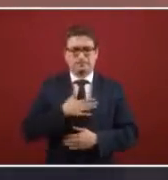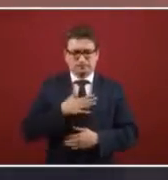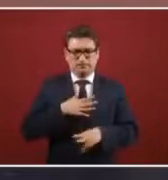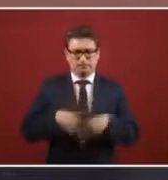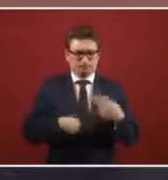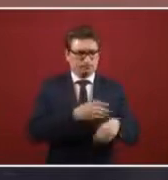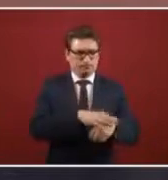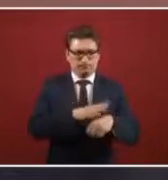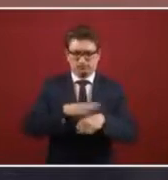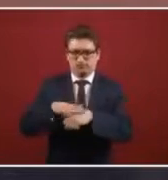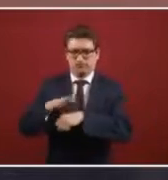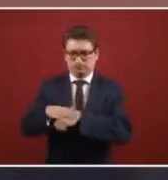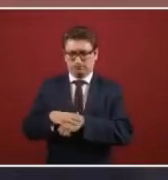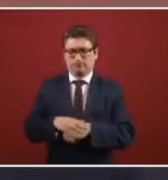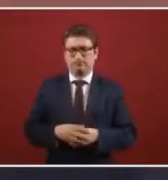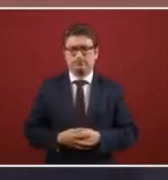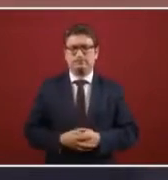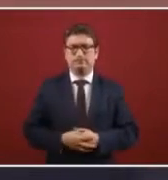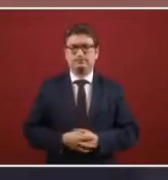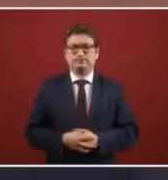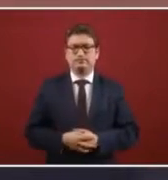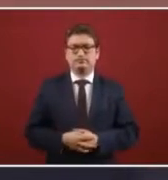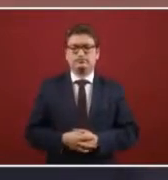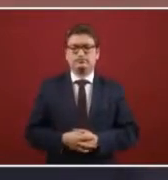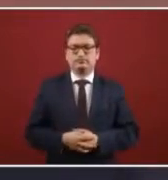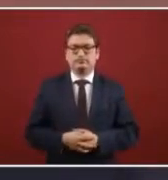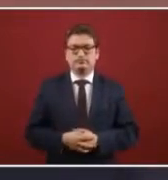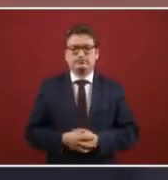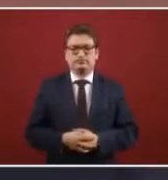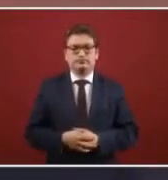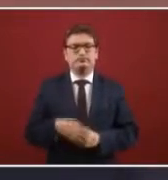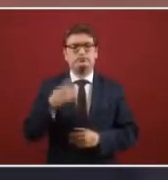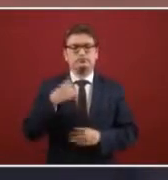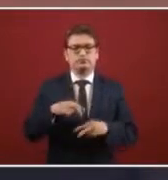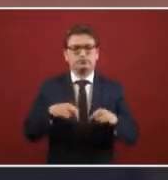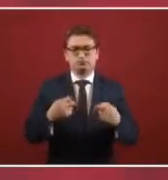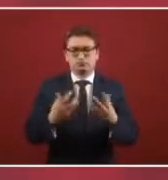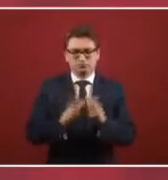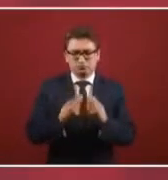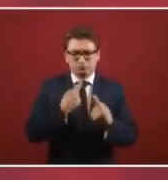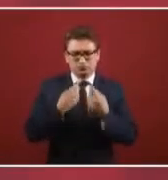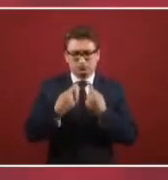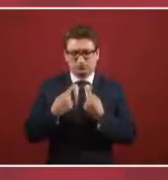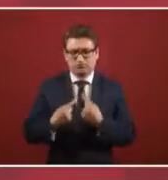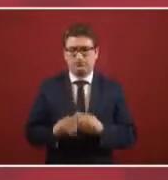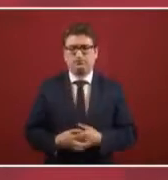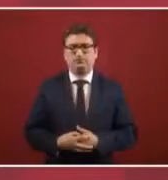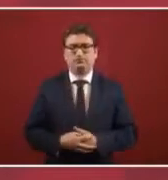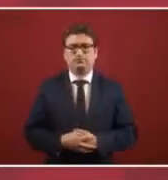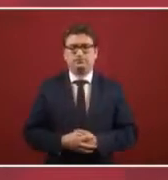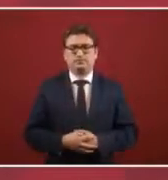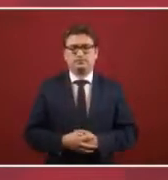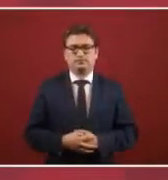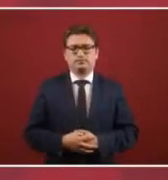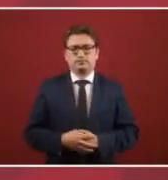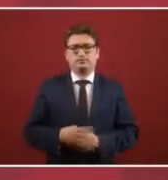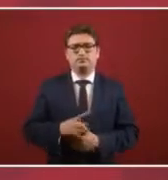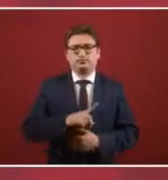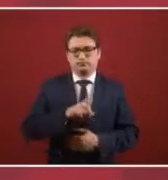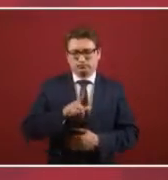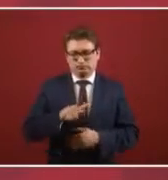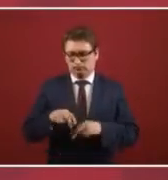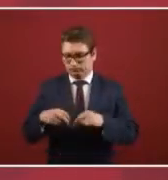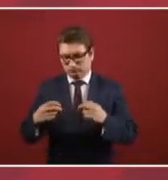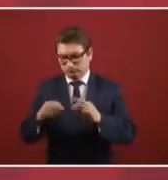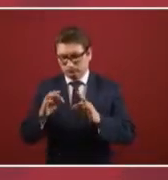general agreement. I'm going to convene personally este diálogo with this dialogue. y luego se instala la mesa. And